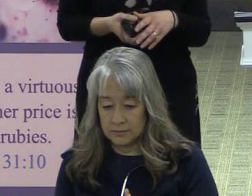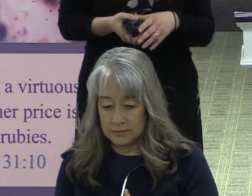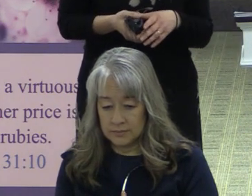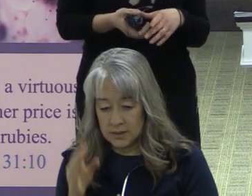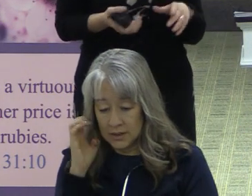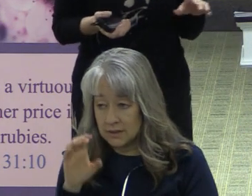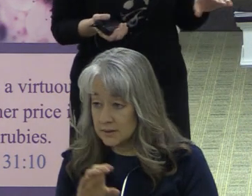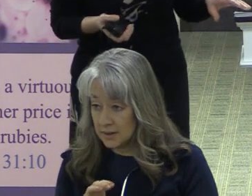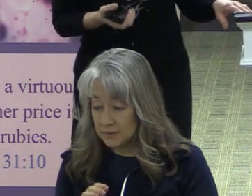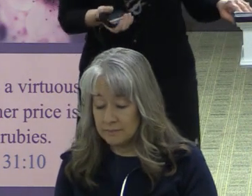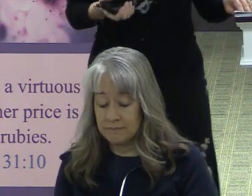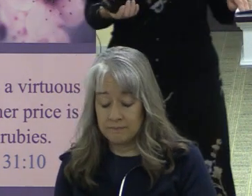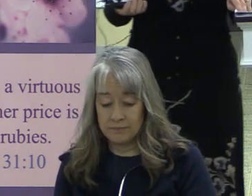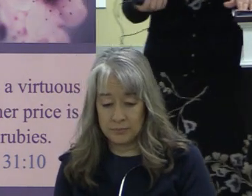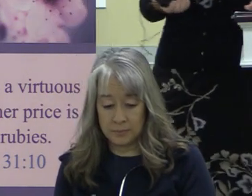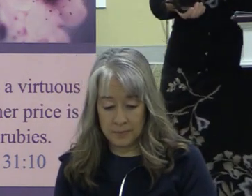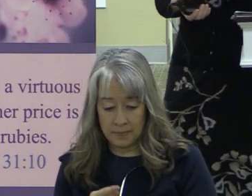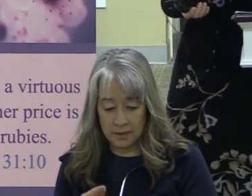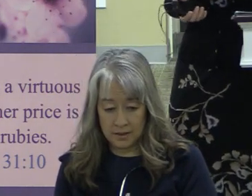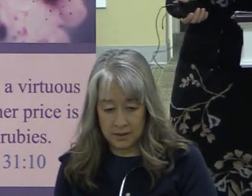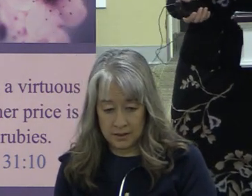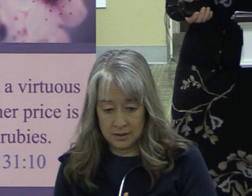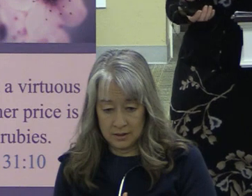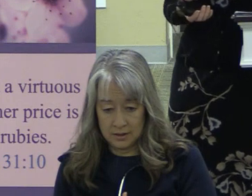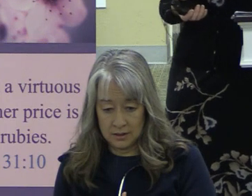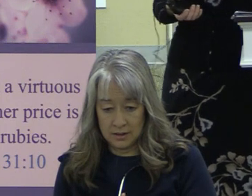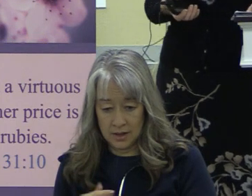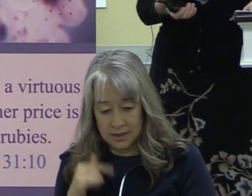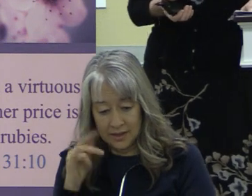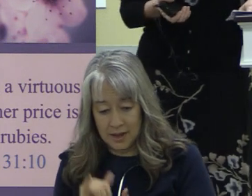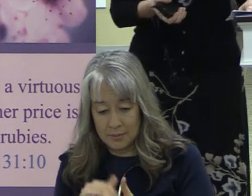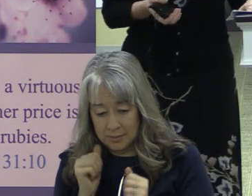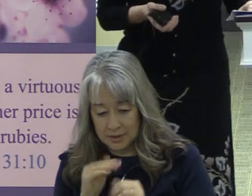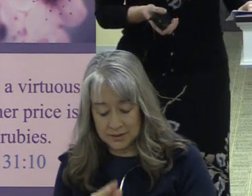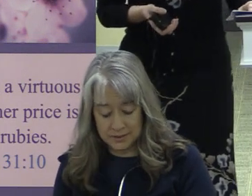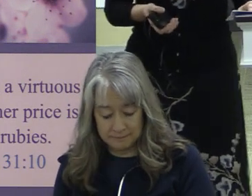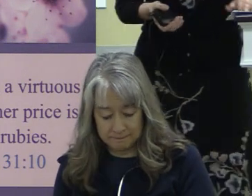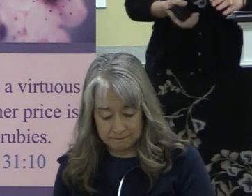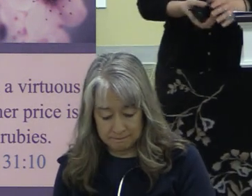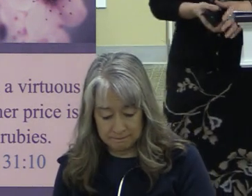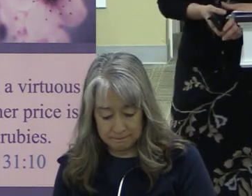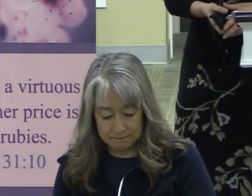what he's done, then I think that will be a blessing.